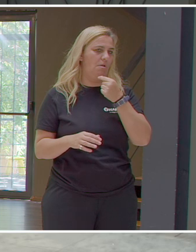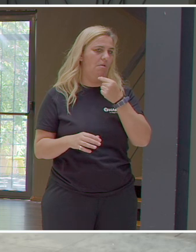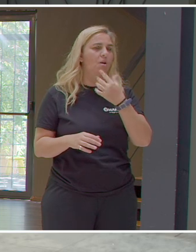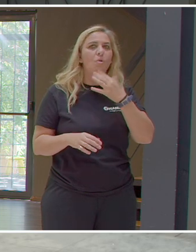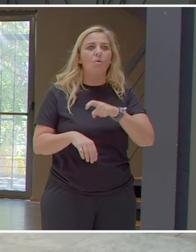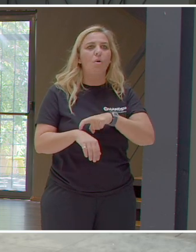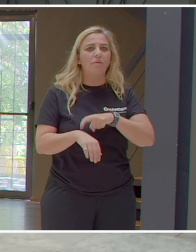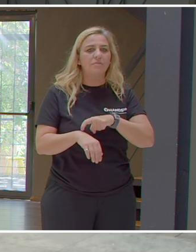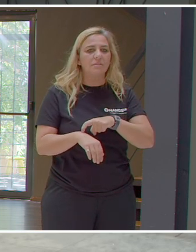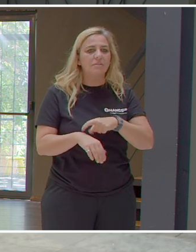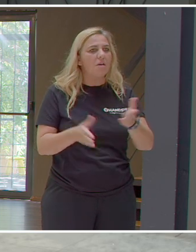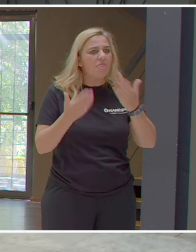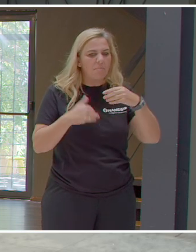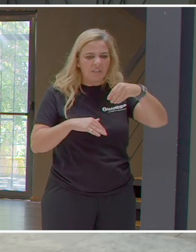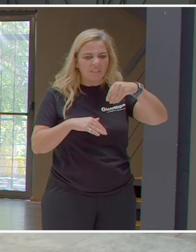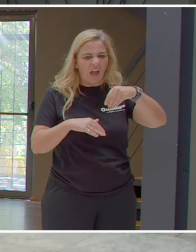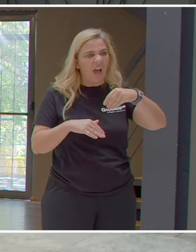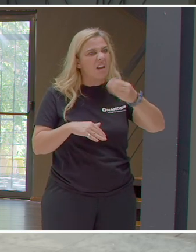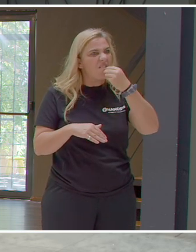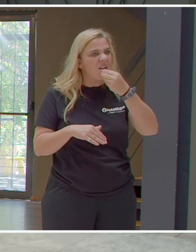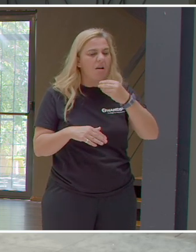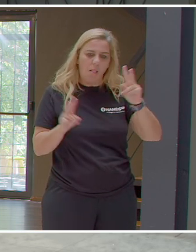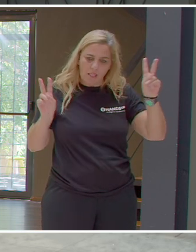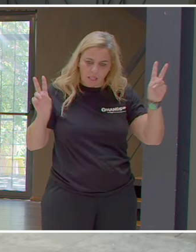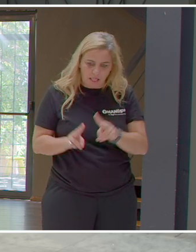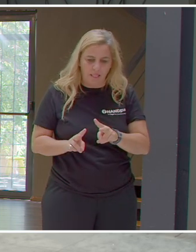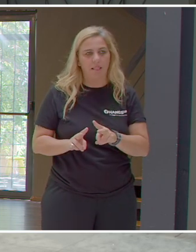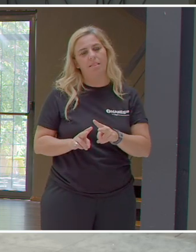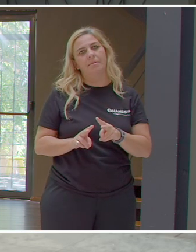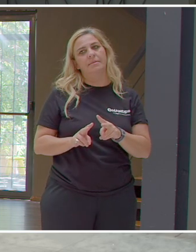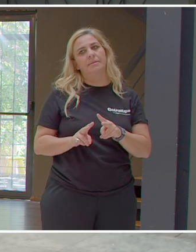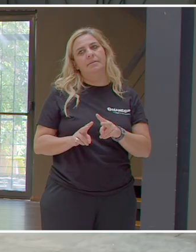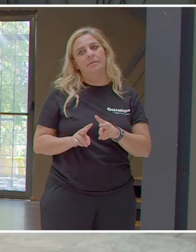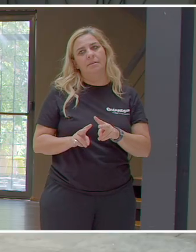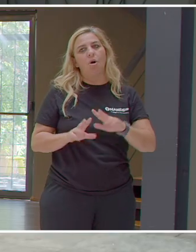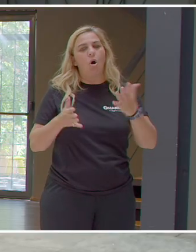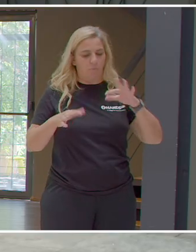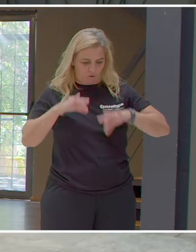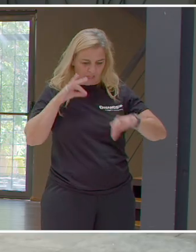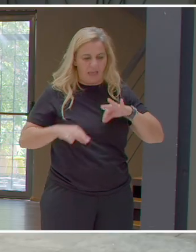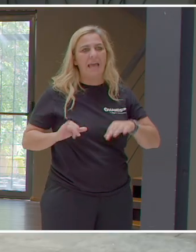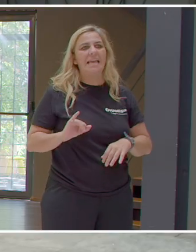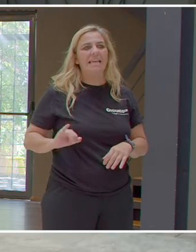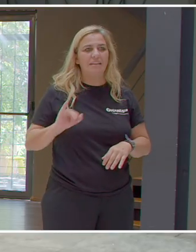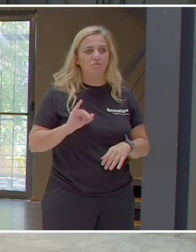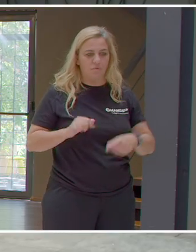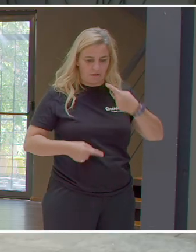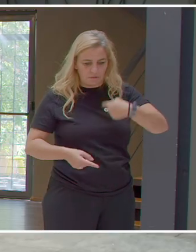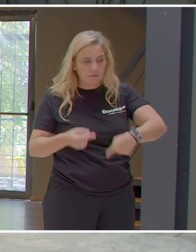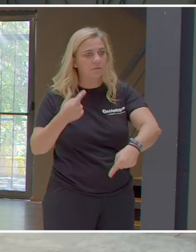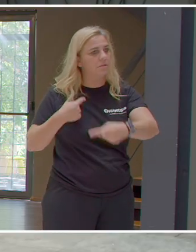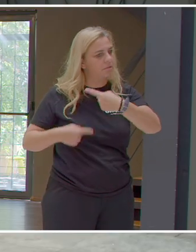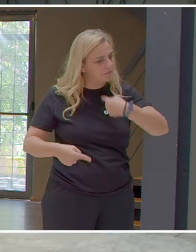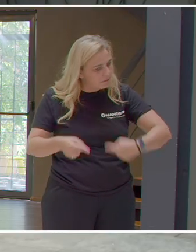is not so much processed sugar in a whole food plant-based diet, and your insulin circle starts